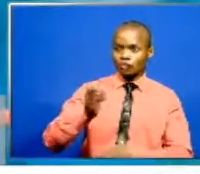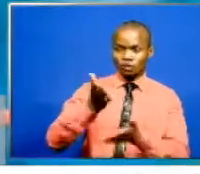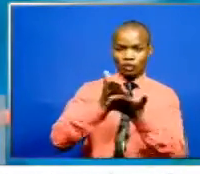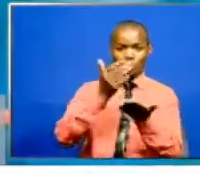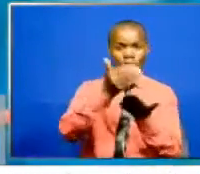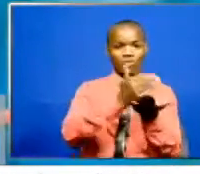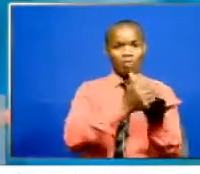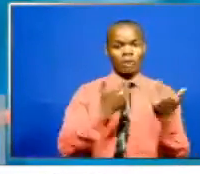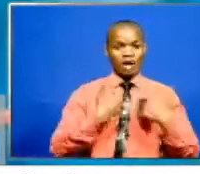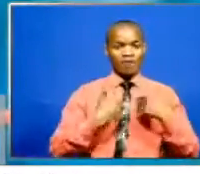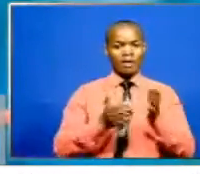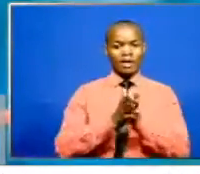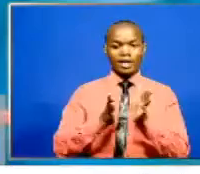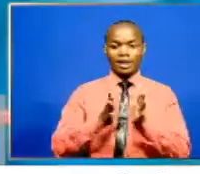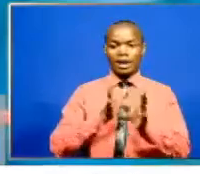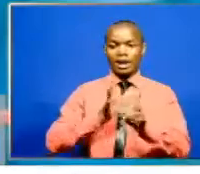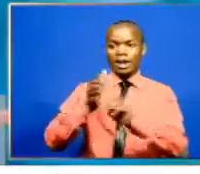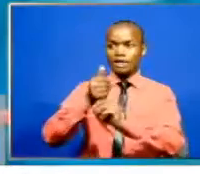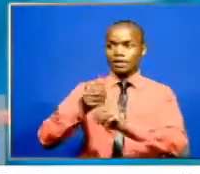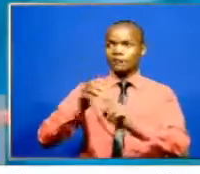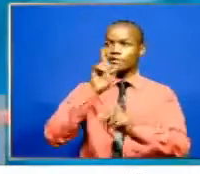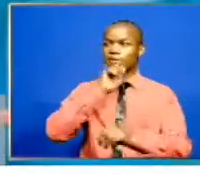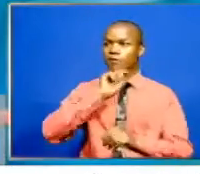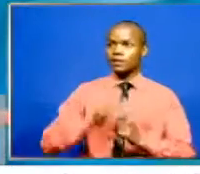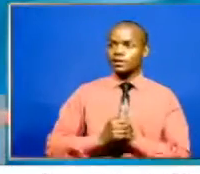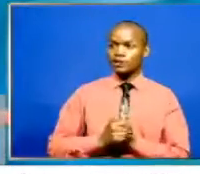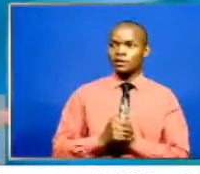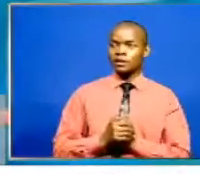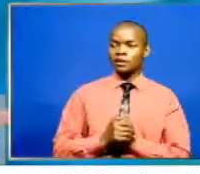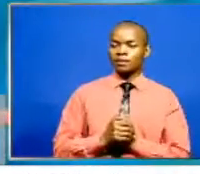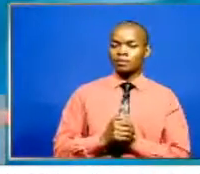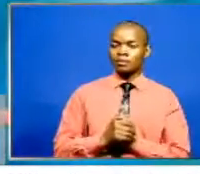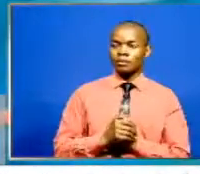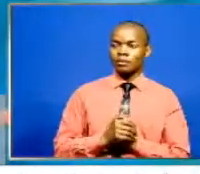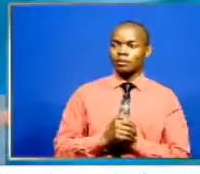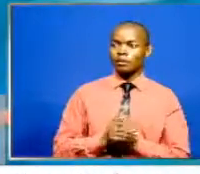has been adopted. Okay. This will really help.